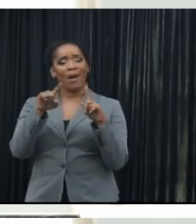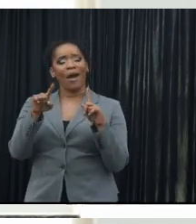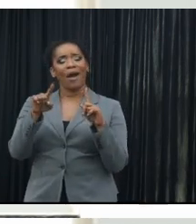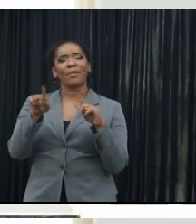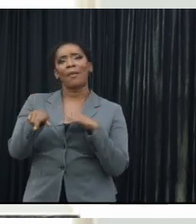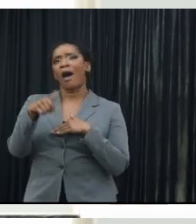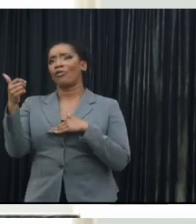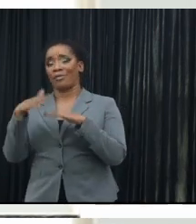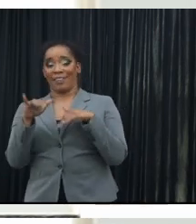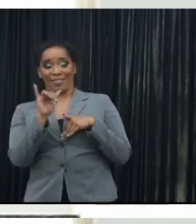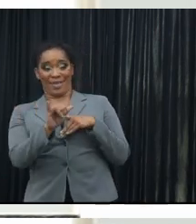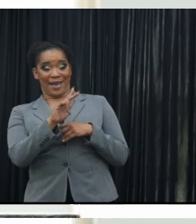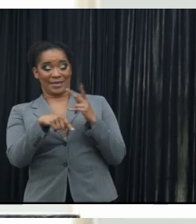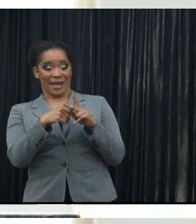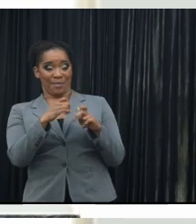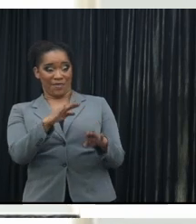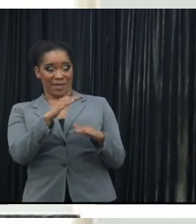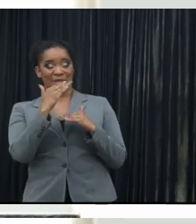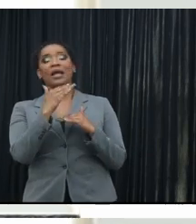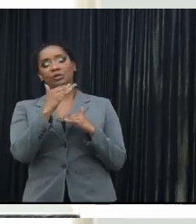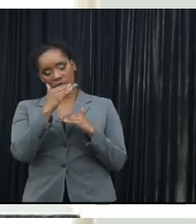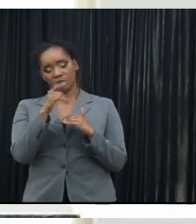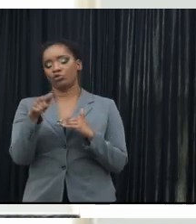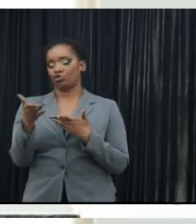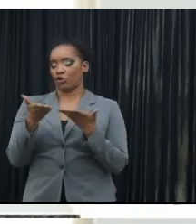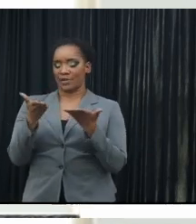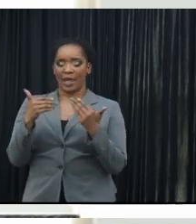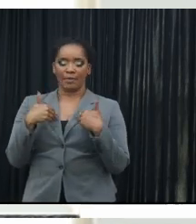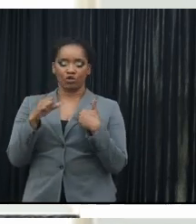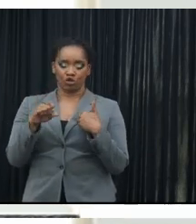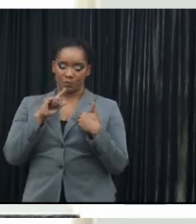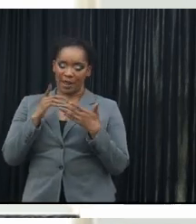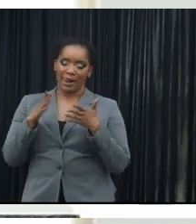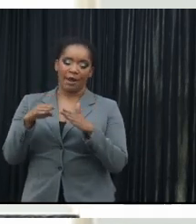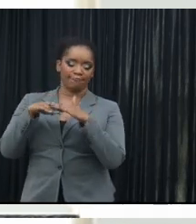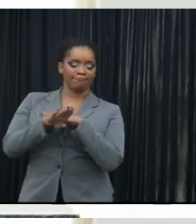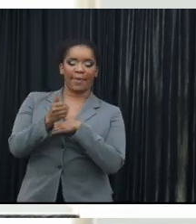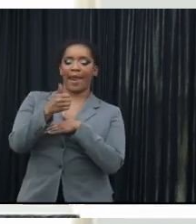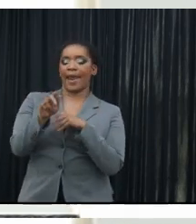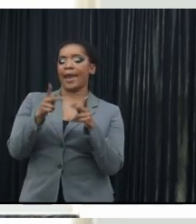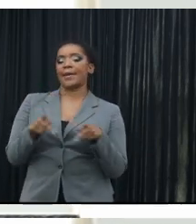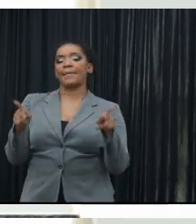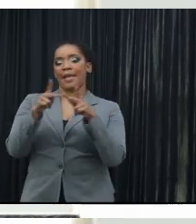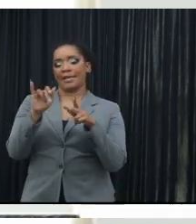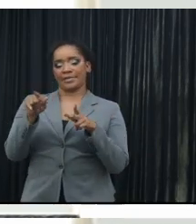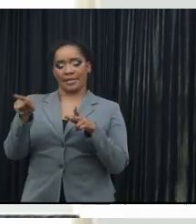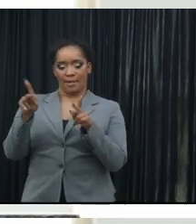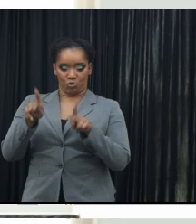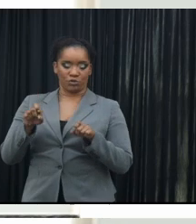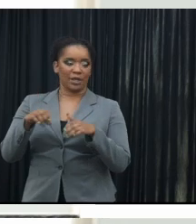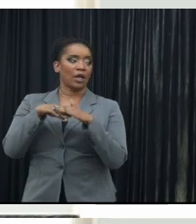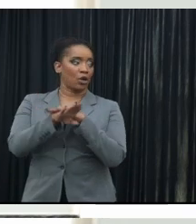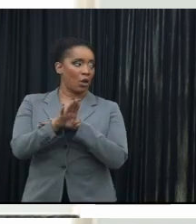of limitation, a service animal should be able to accompany a person anywhere they can go. You've heard from